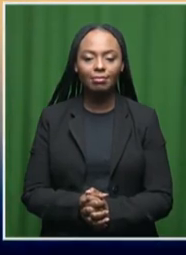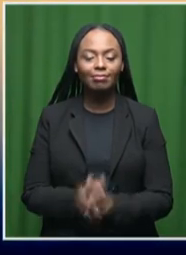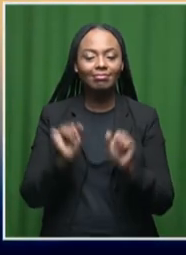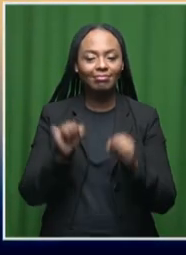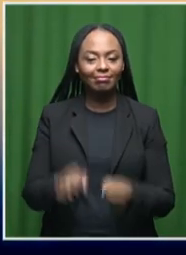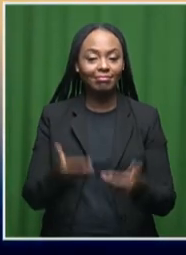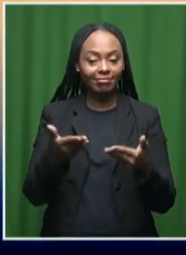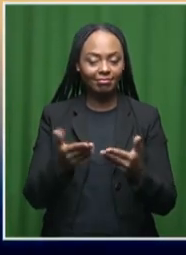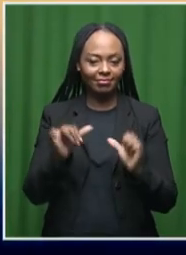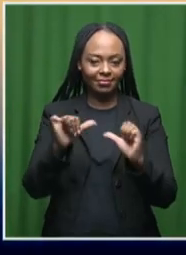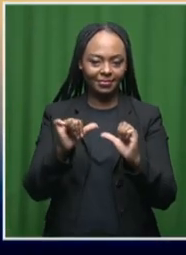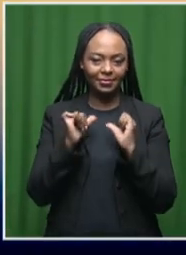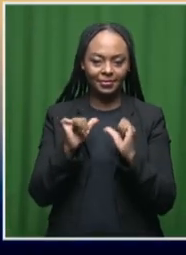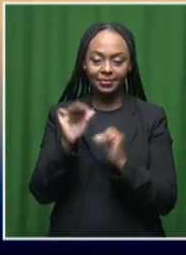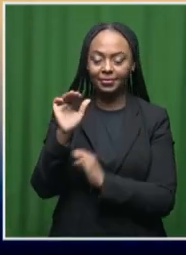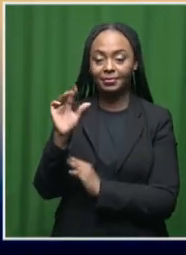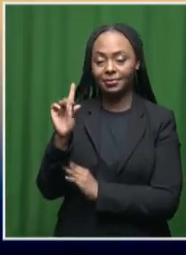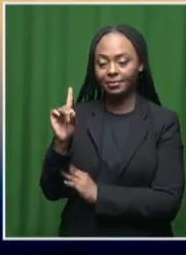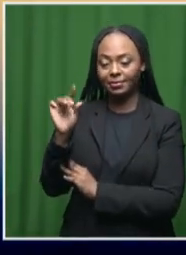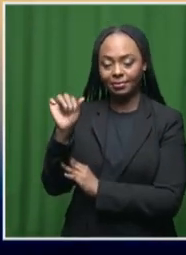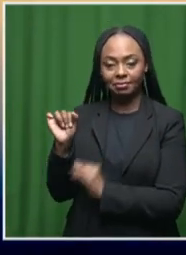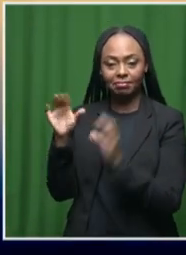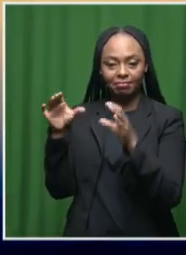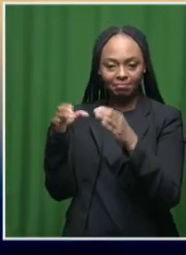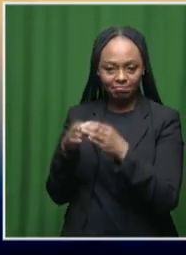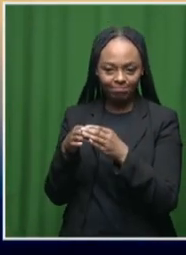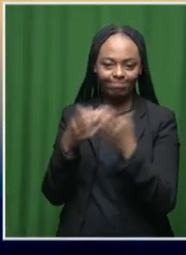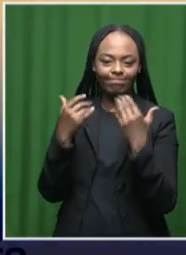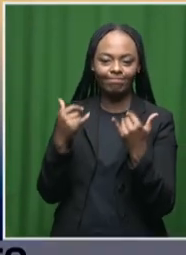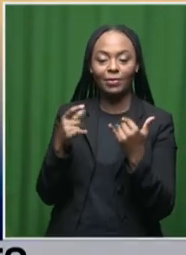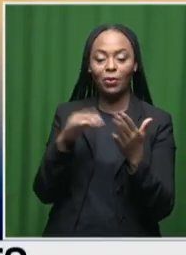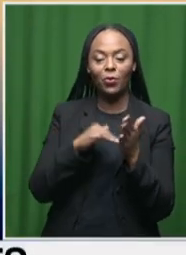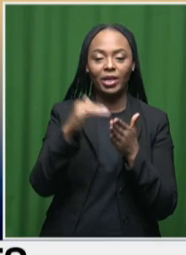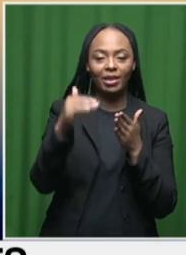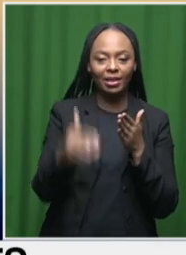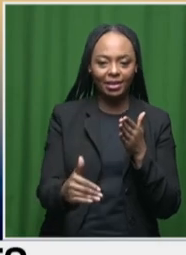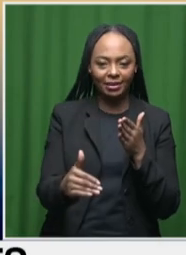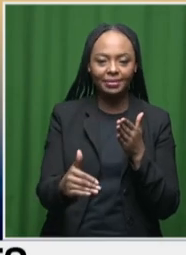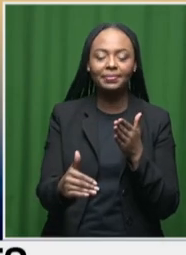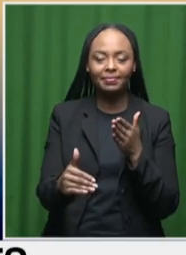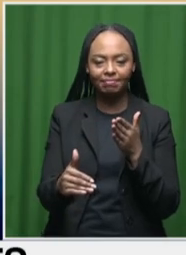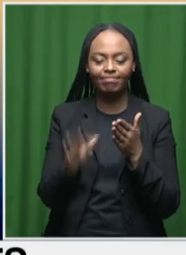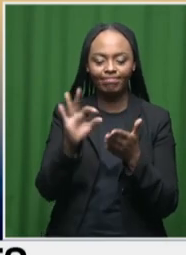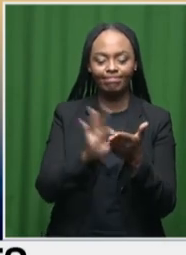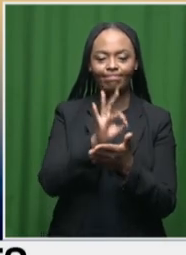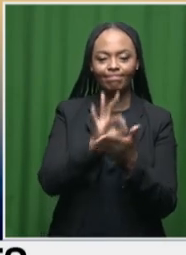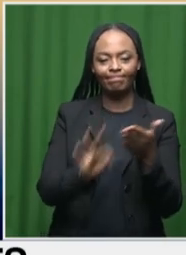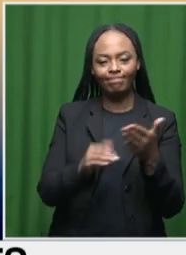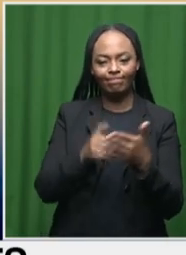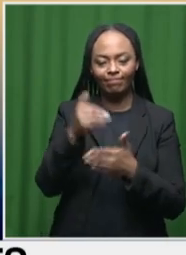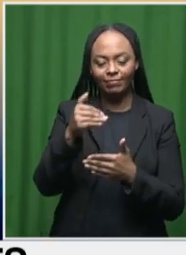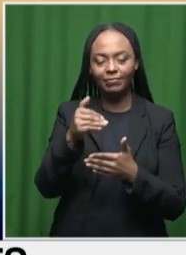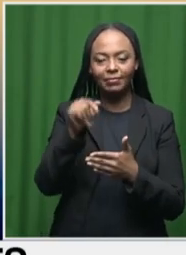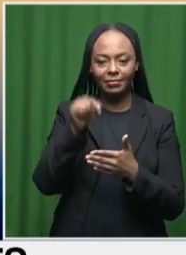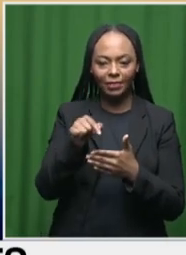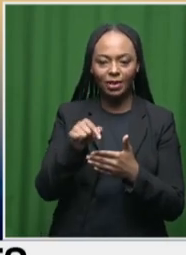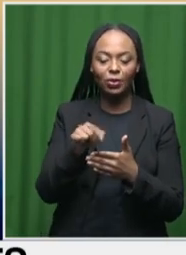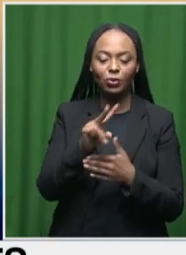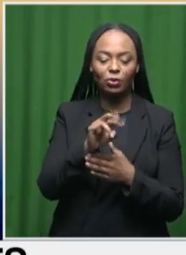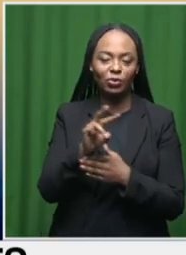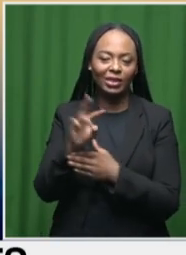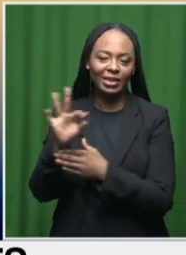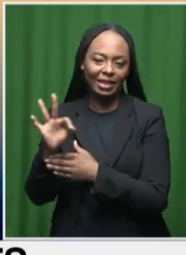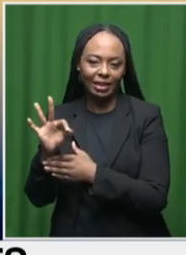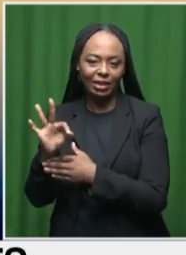Welcome back. Now, the Democratic Alliance will this weekend hold its elective federal congress for the year 2023. And this, of course, to elect the